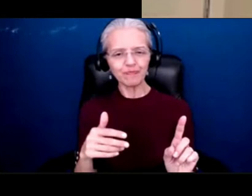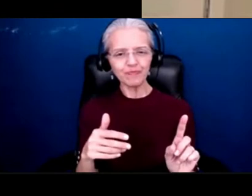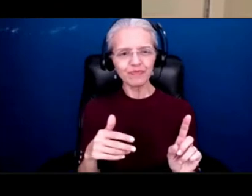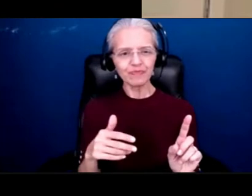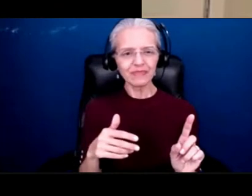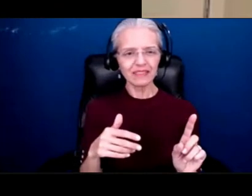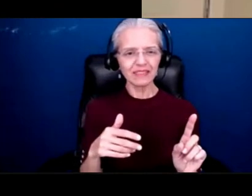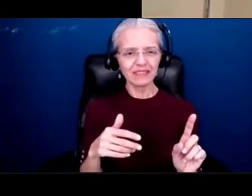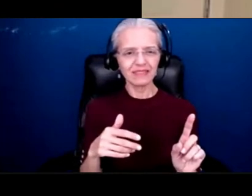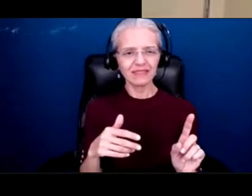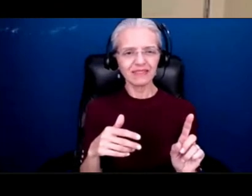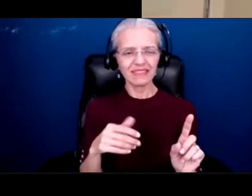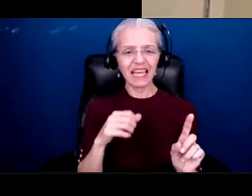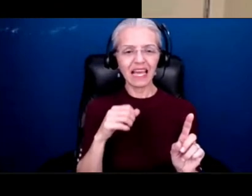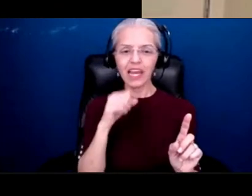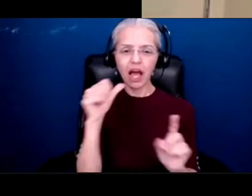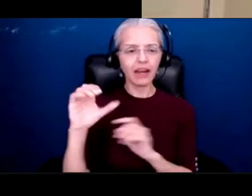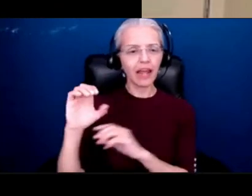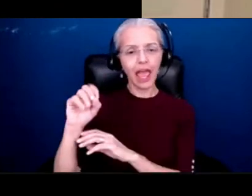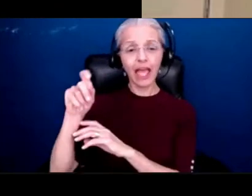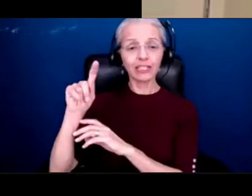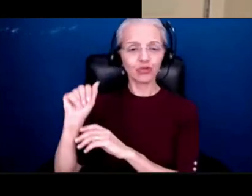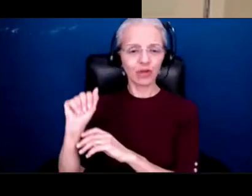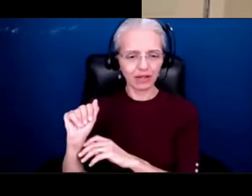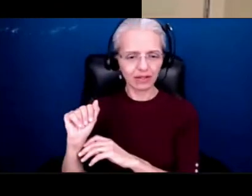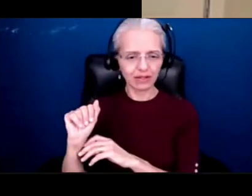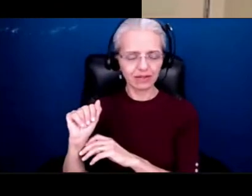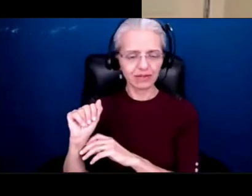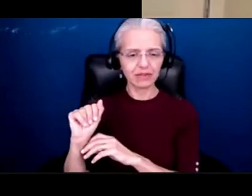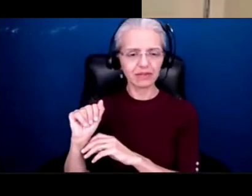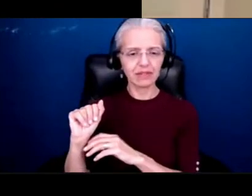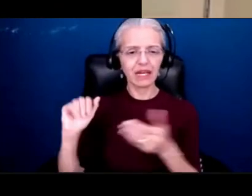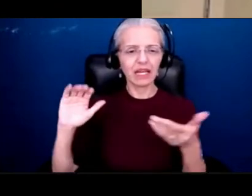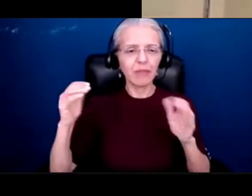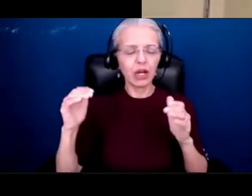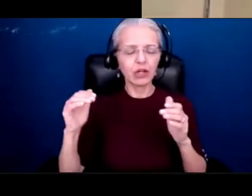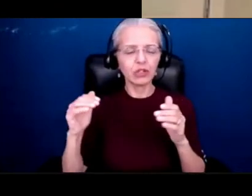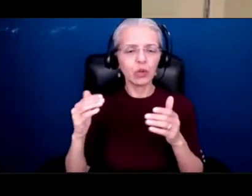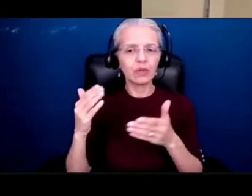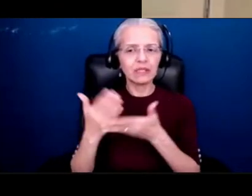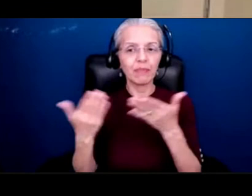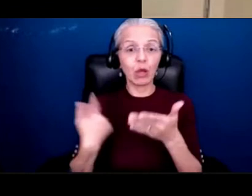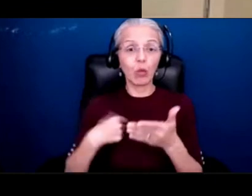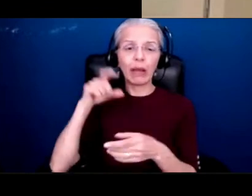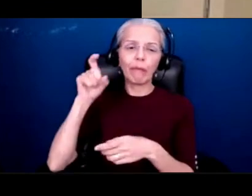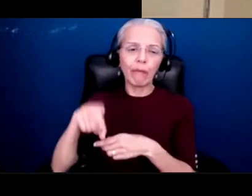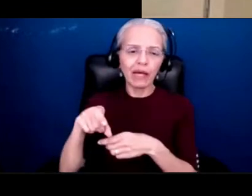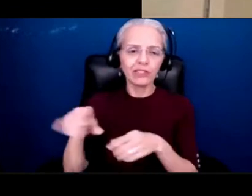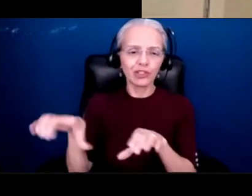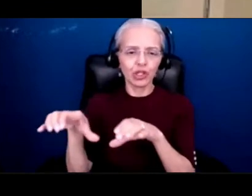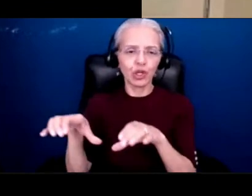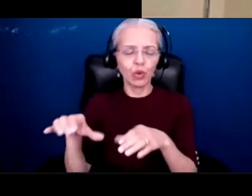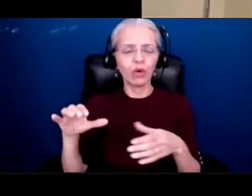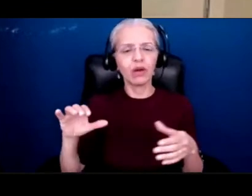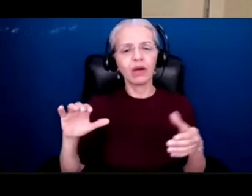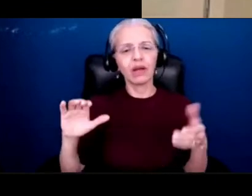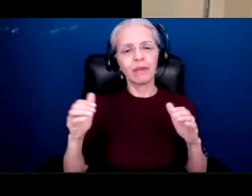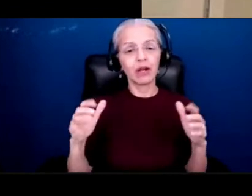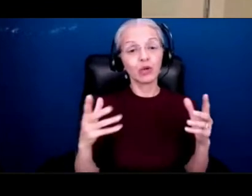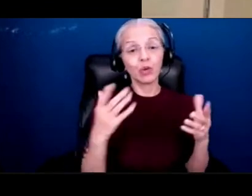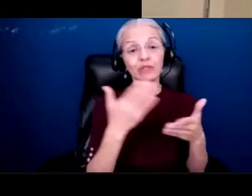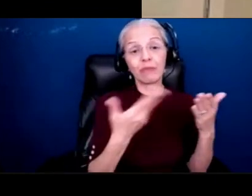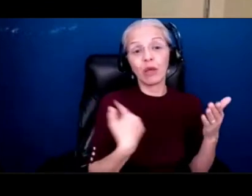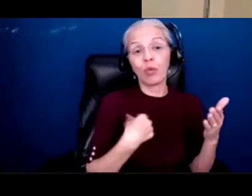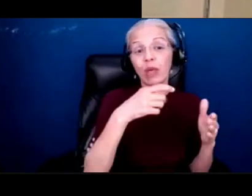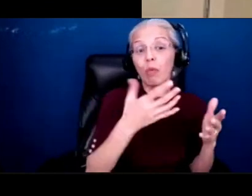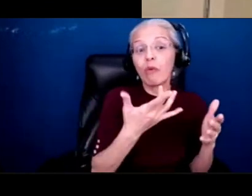extra or seen as something we have to do or seen as a burden. Right, if we don't